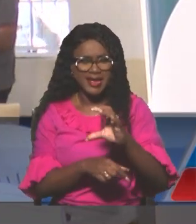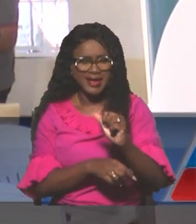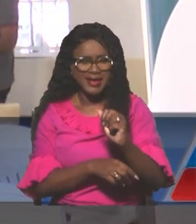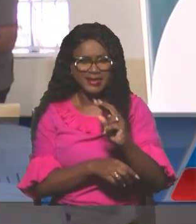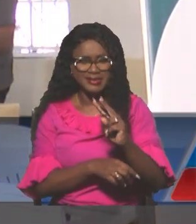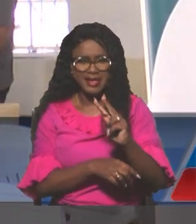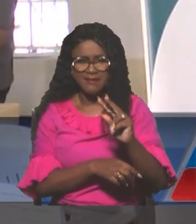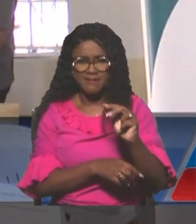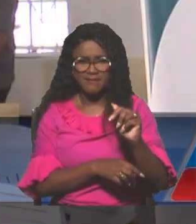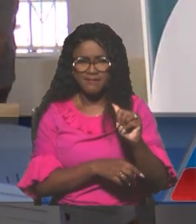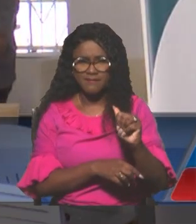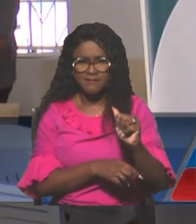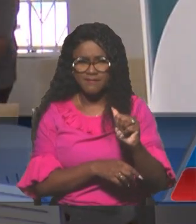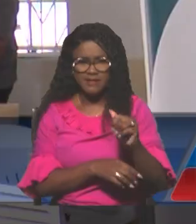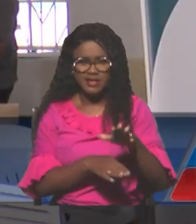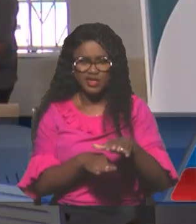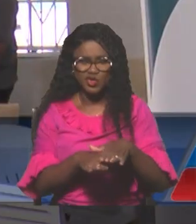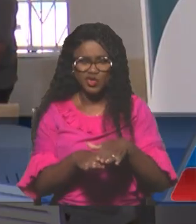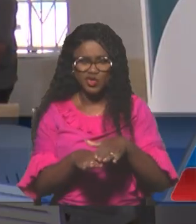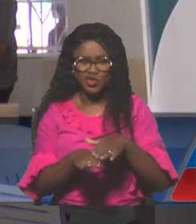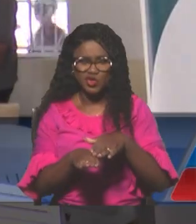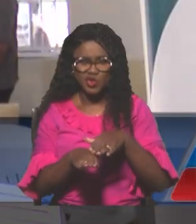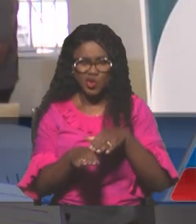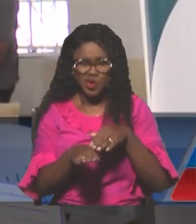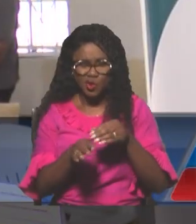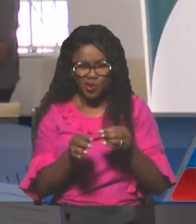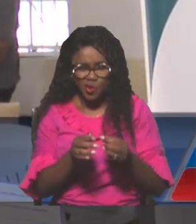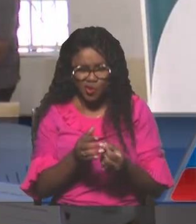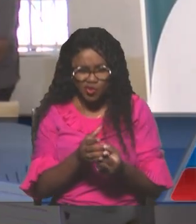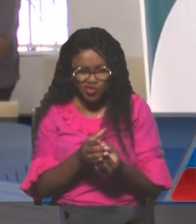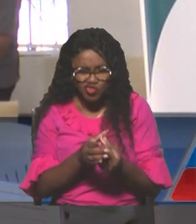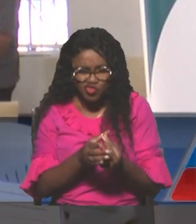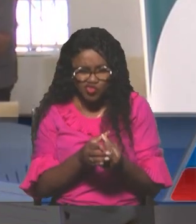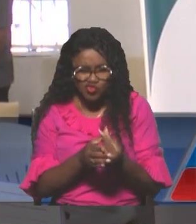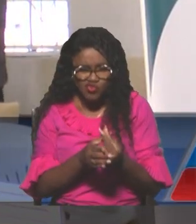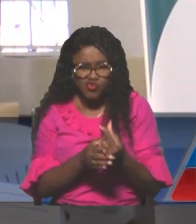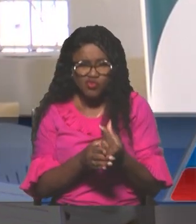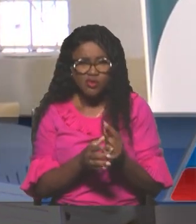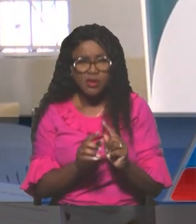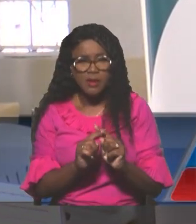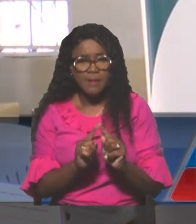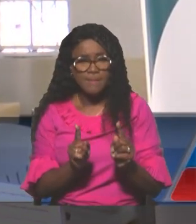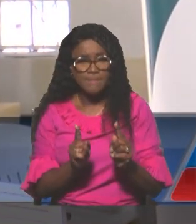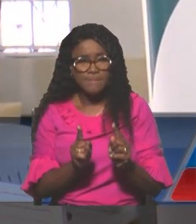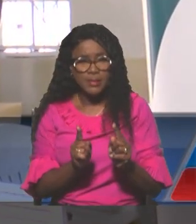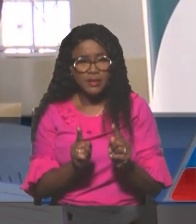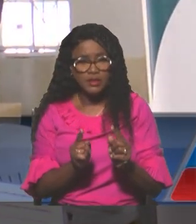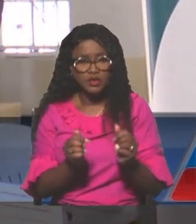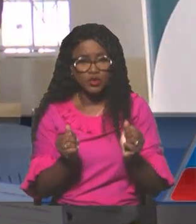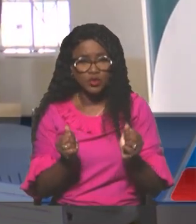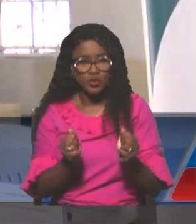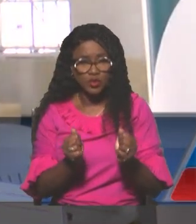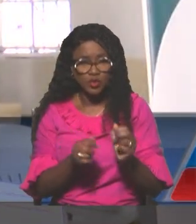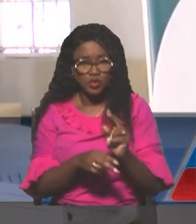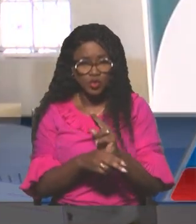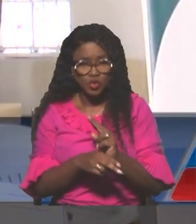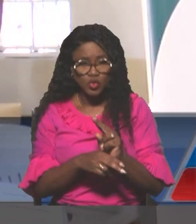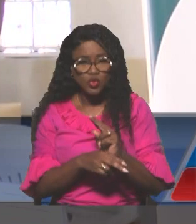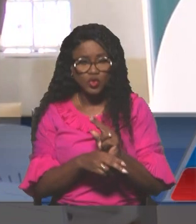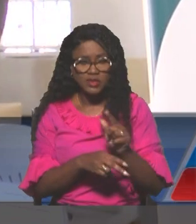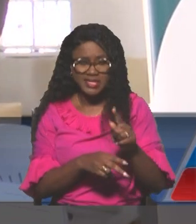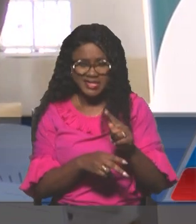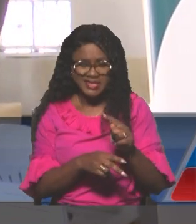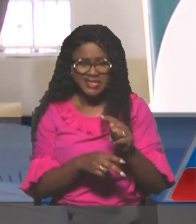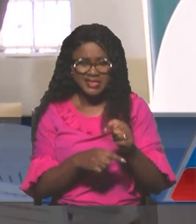could be a slow germinating crop. So by triggering the crops using this type